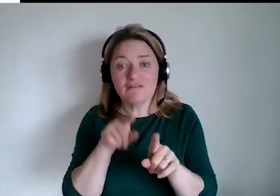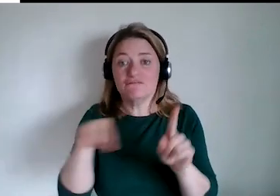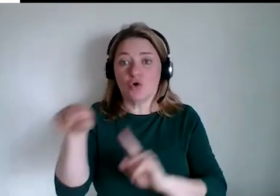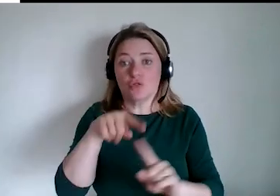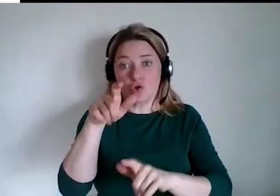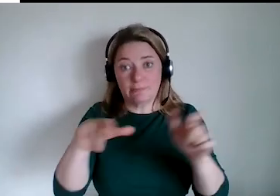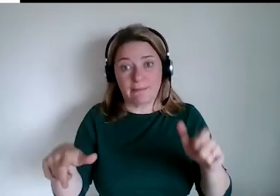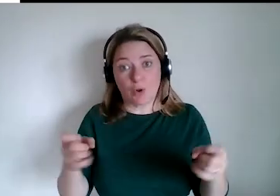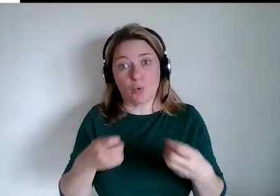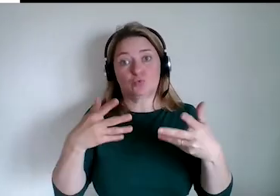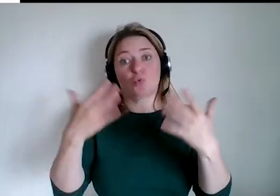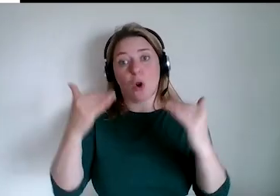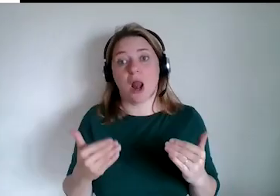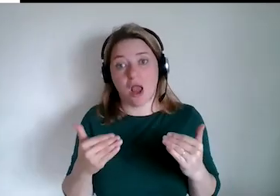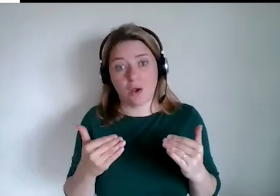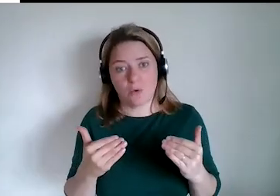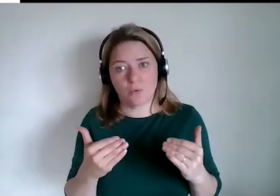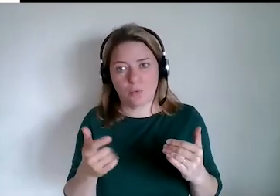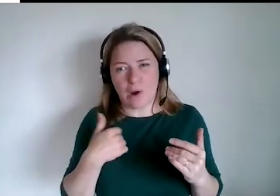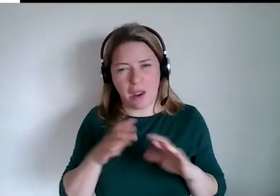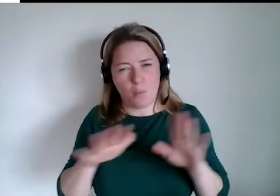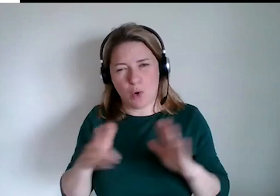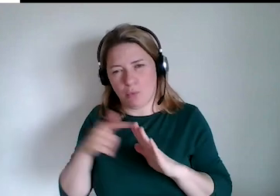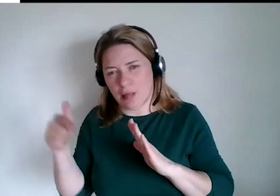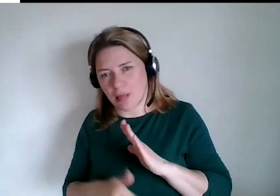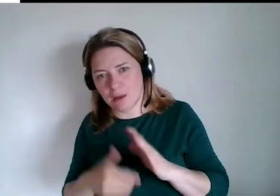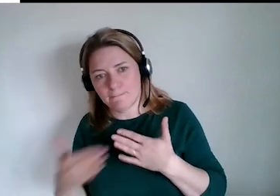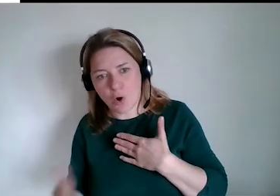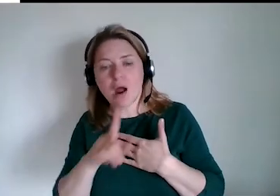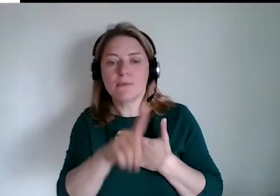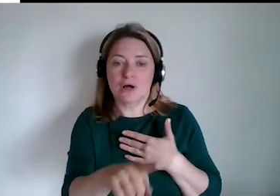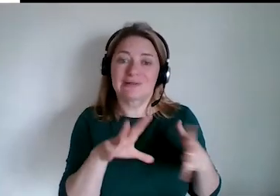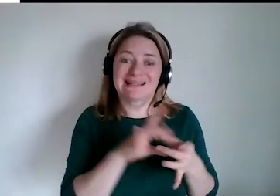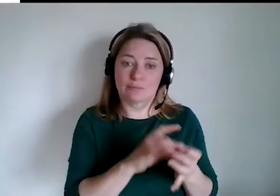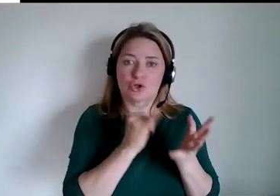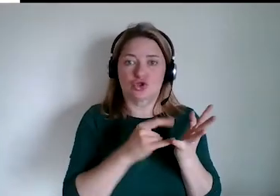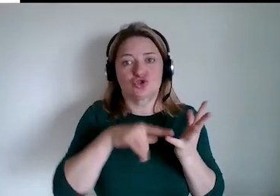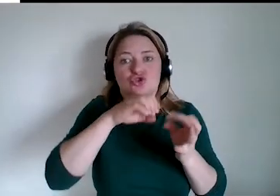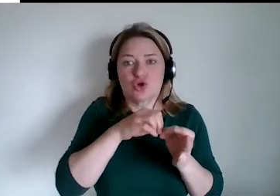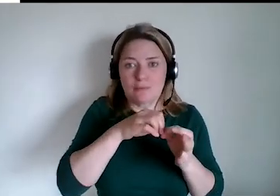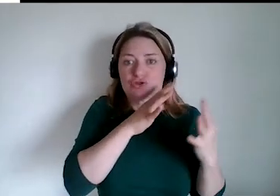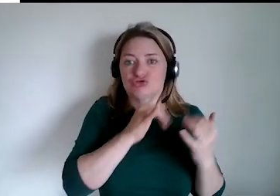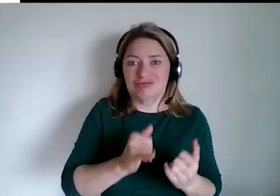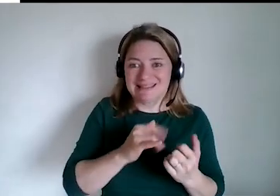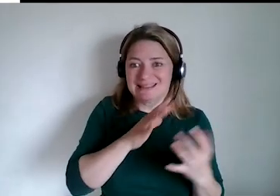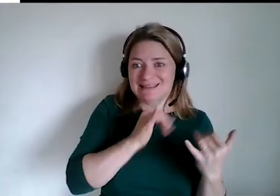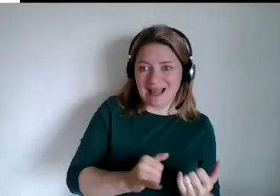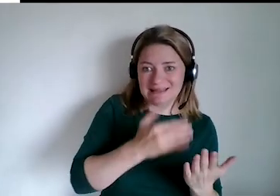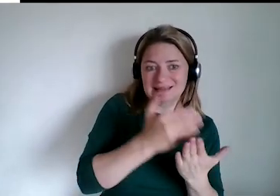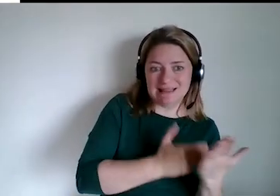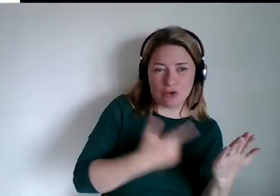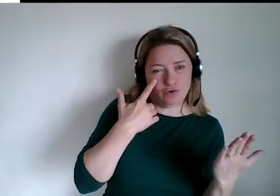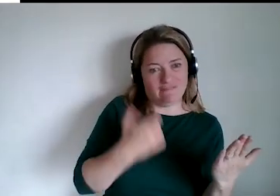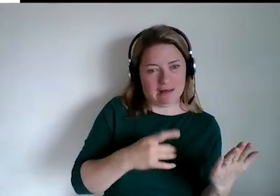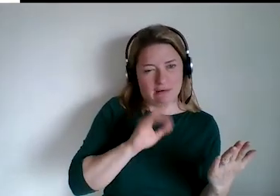scored low. And that was based on I won't go into it, but that was based on a sort of screening test model where you have a receiver operating characteristic curve and you find the